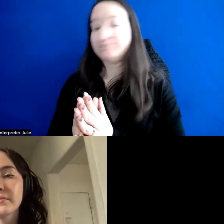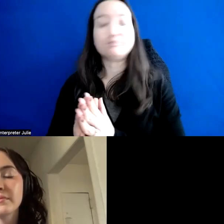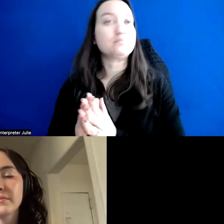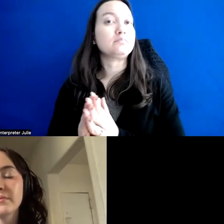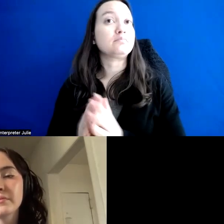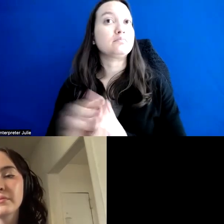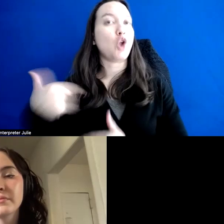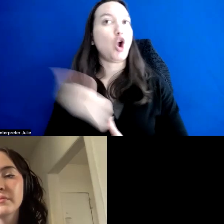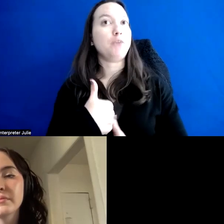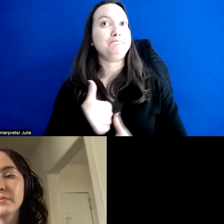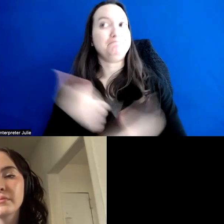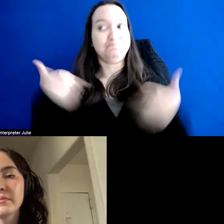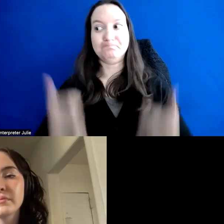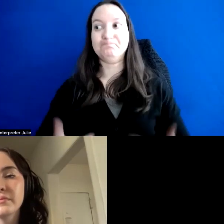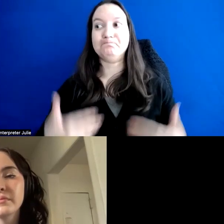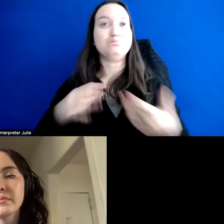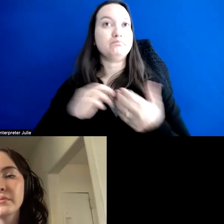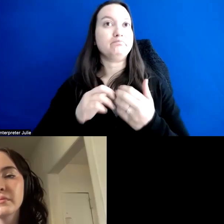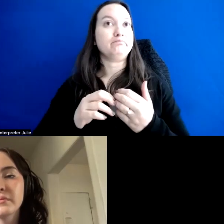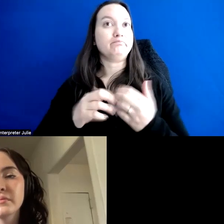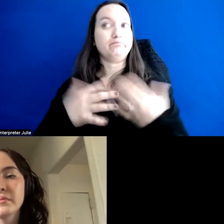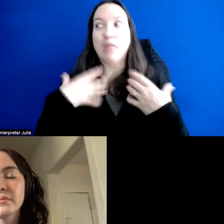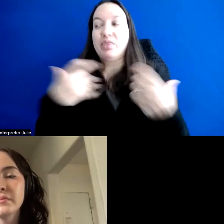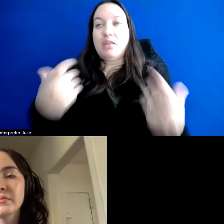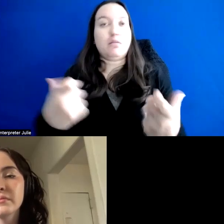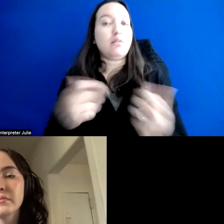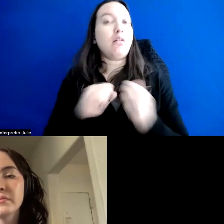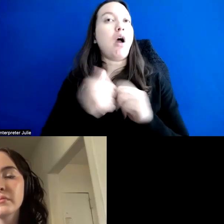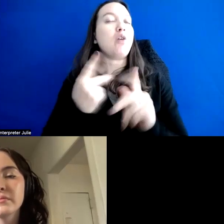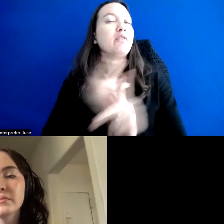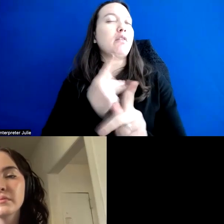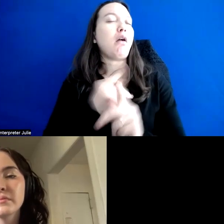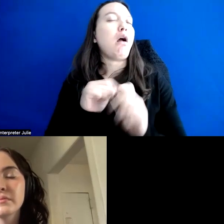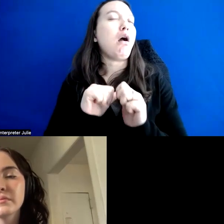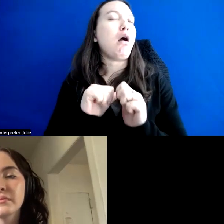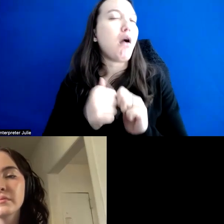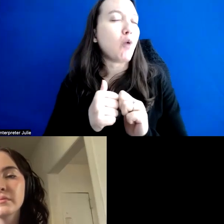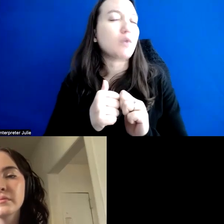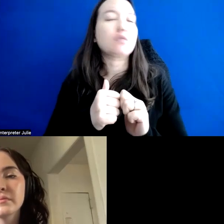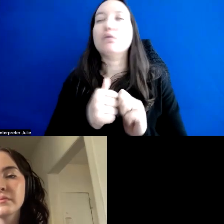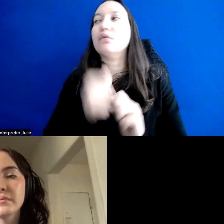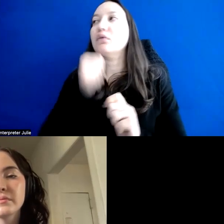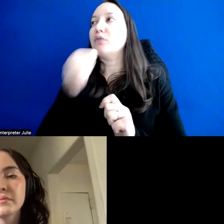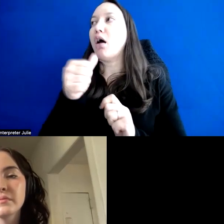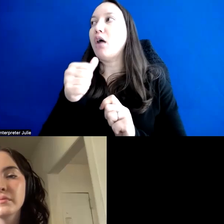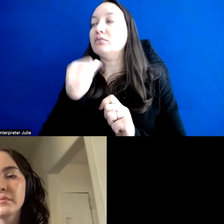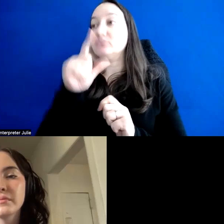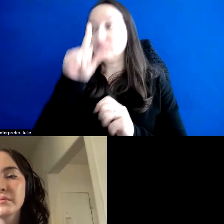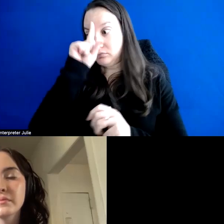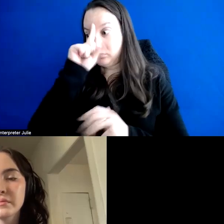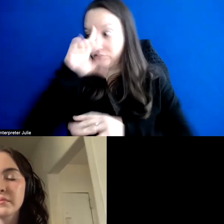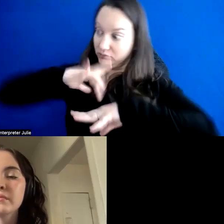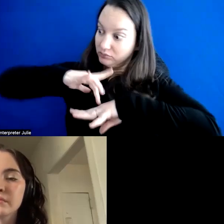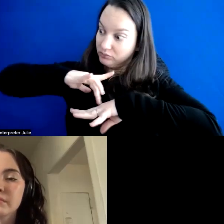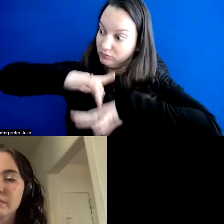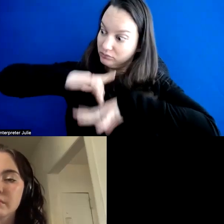our well-being. How we find a way of not becoming overly obsessed, I